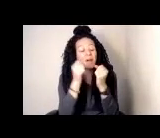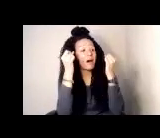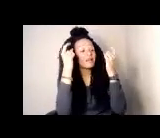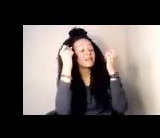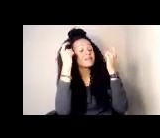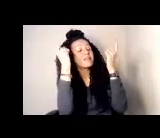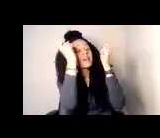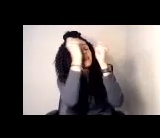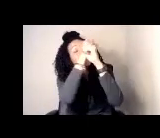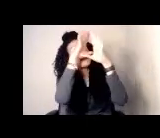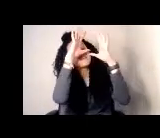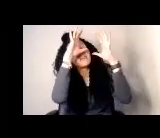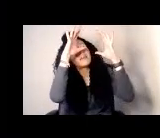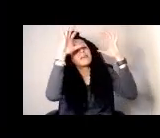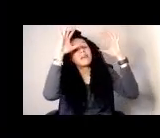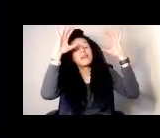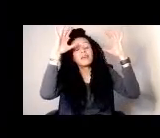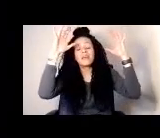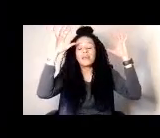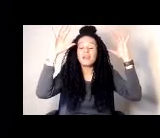Memory, understand.